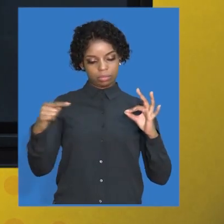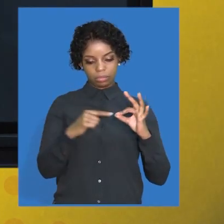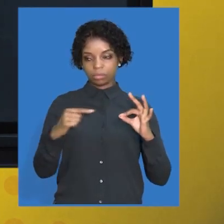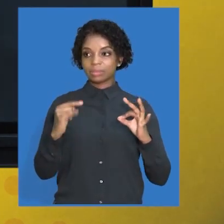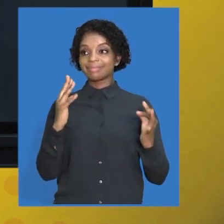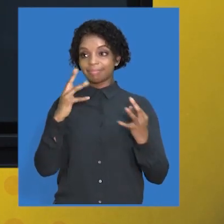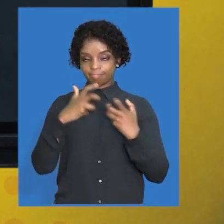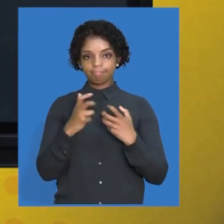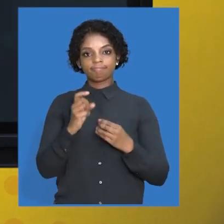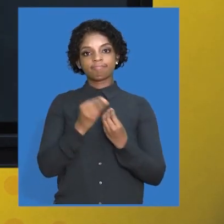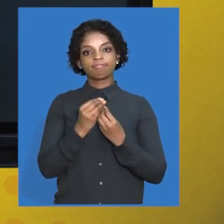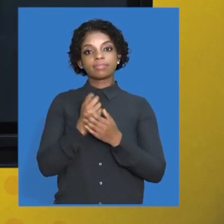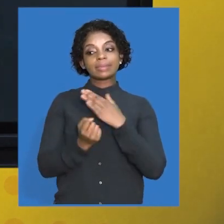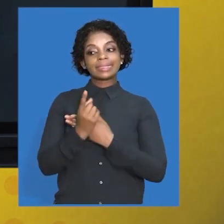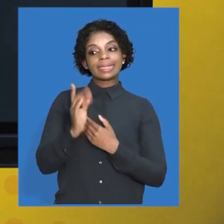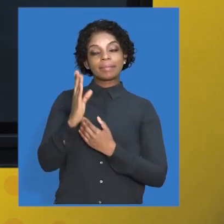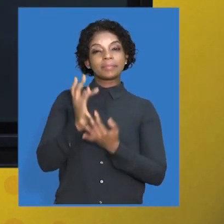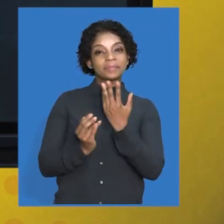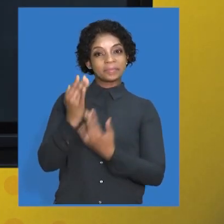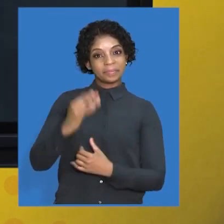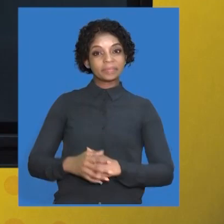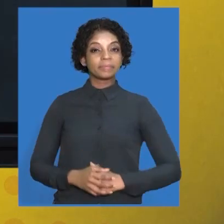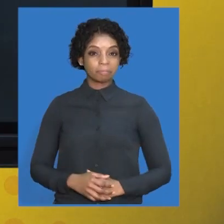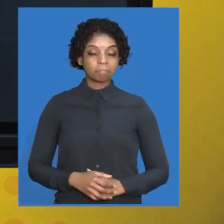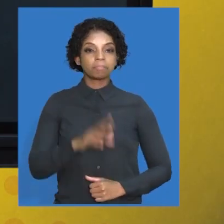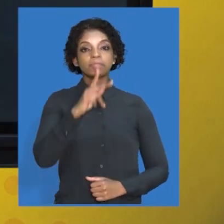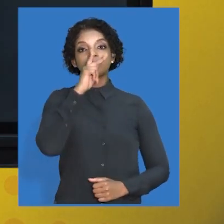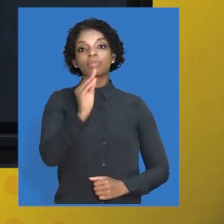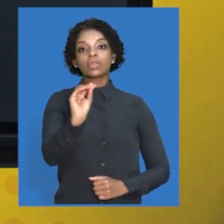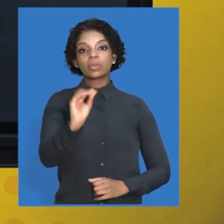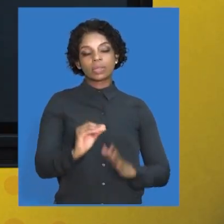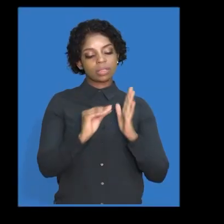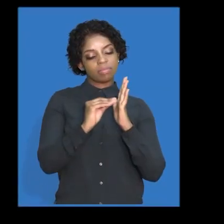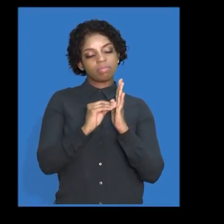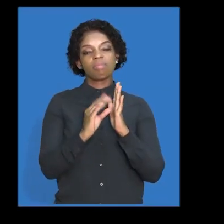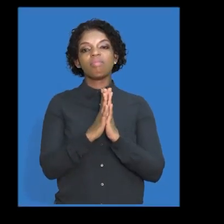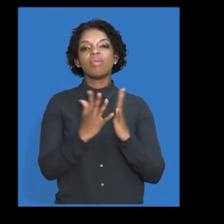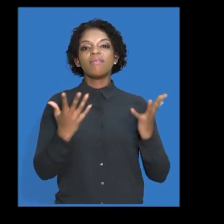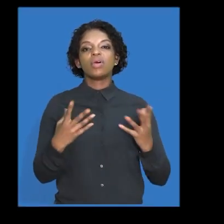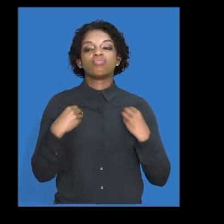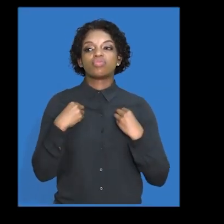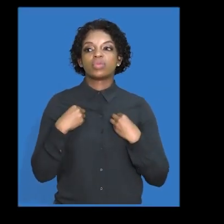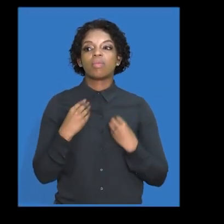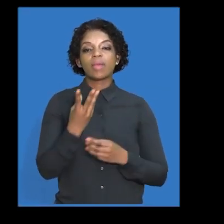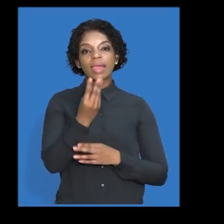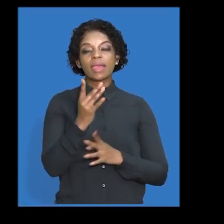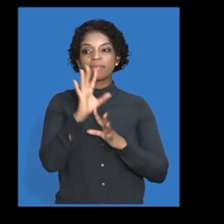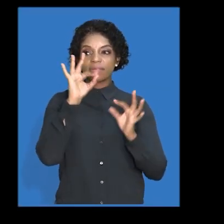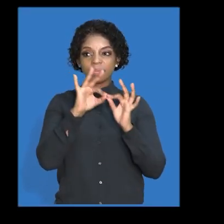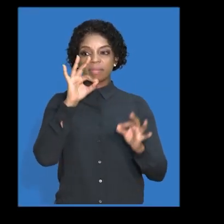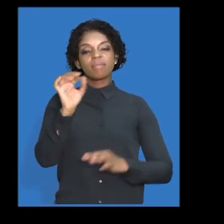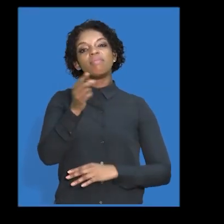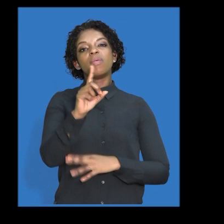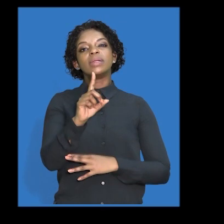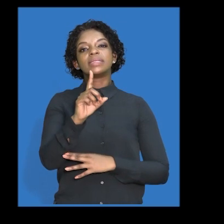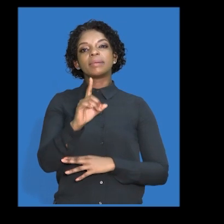see that, that they have underinsured their stock, and there's a specific term for that, and that is known as the average